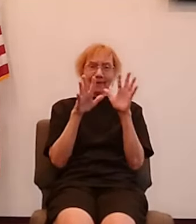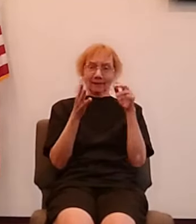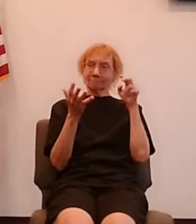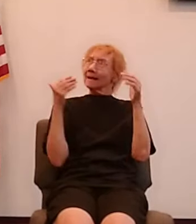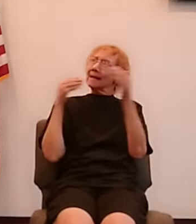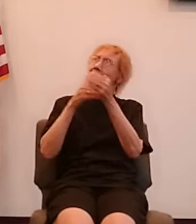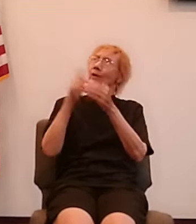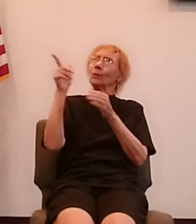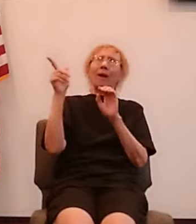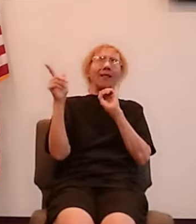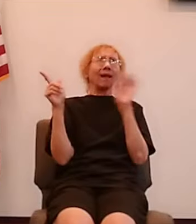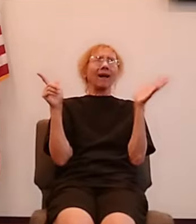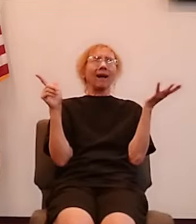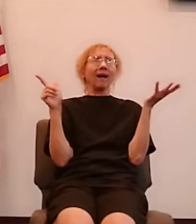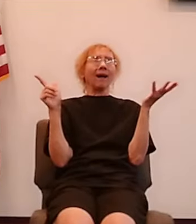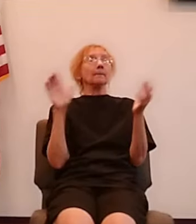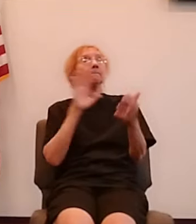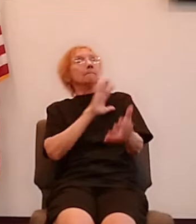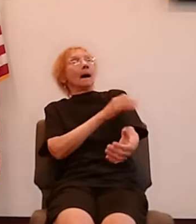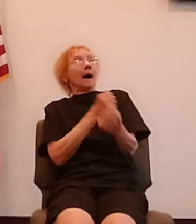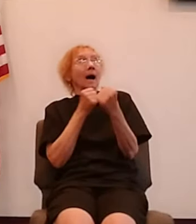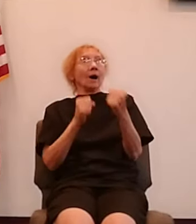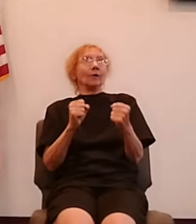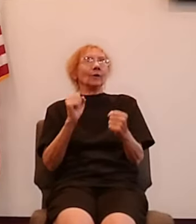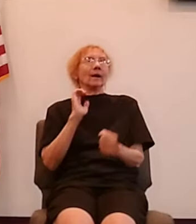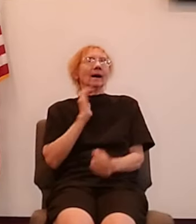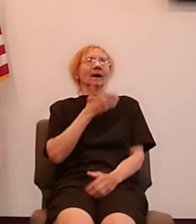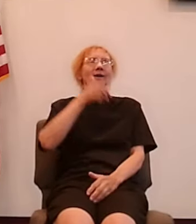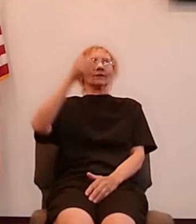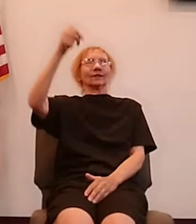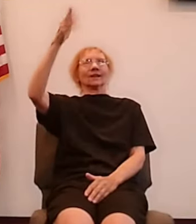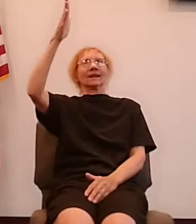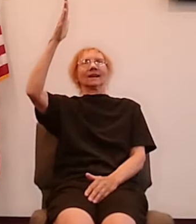against the power of our God.